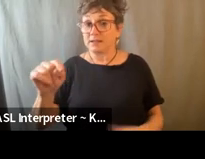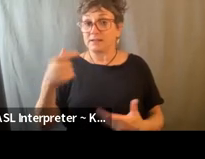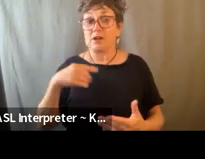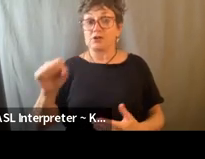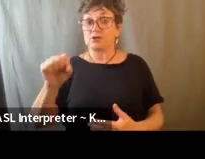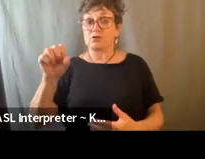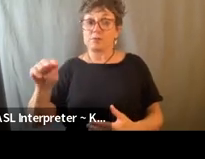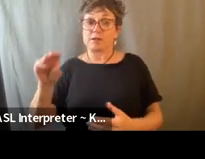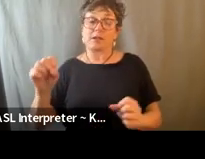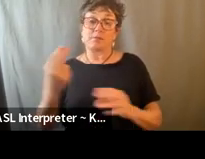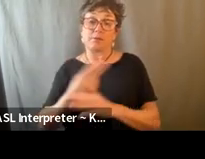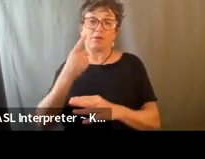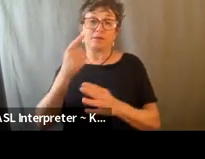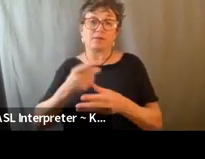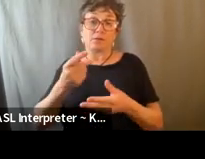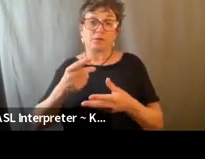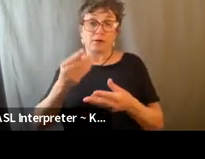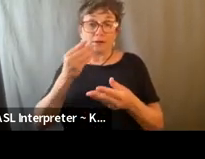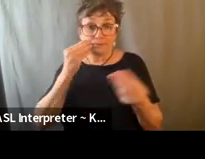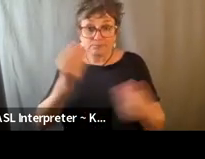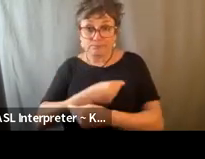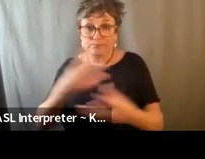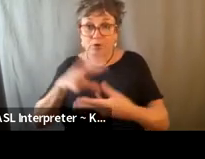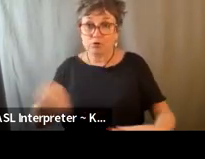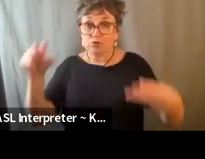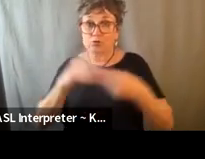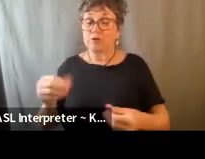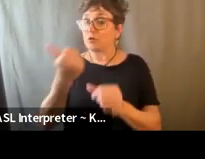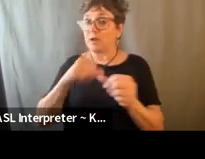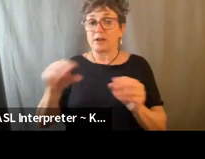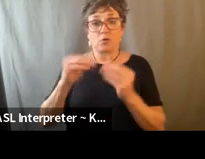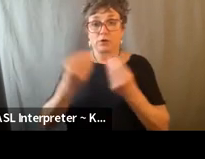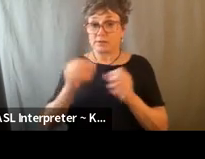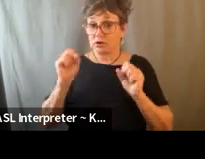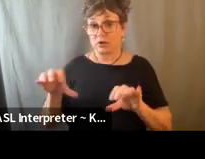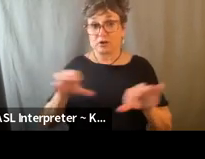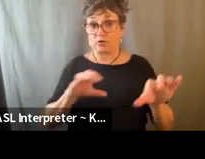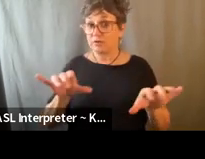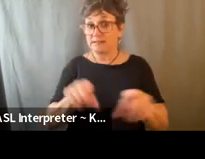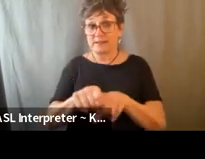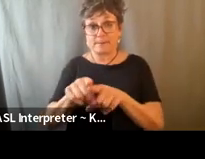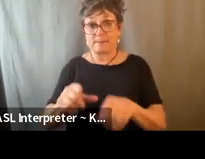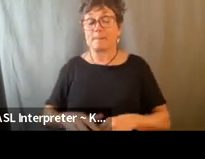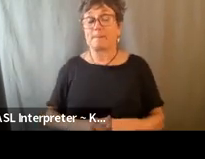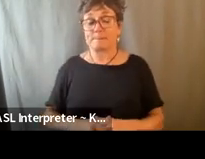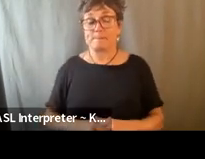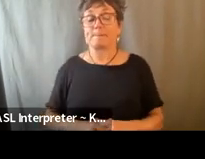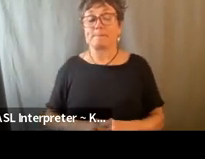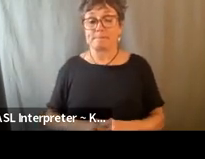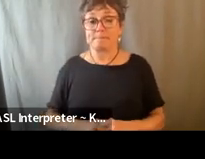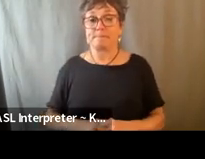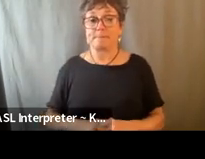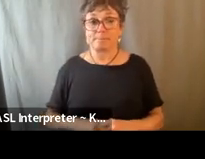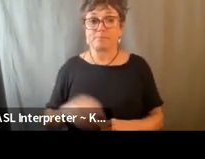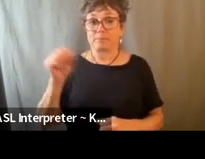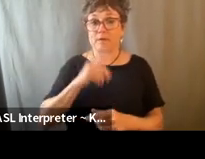story. And so just about any organization can do that. Yeah, absolutely right. So we have just a